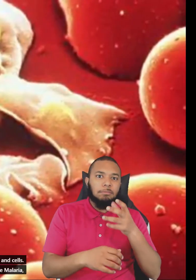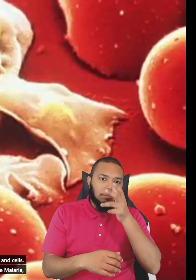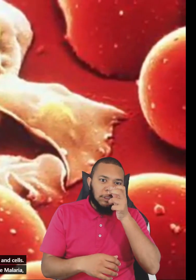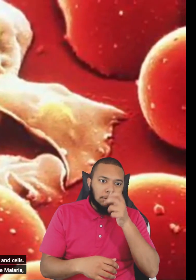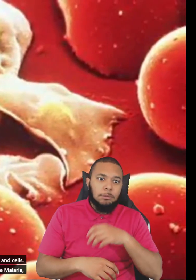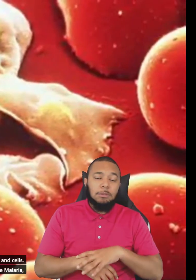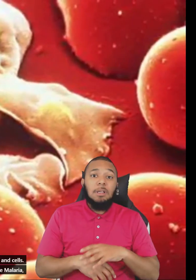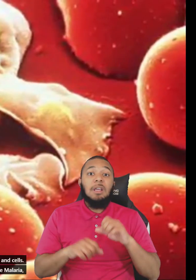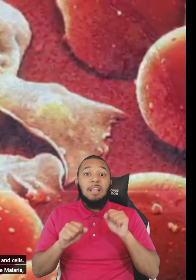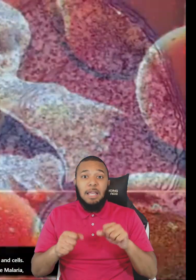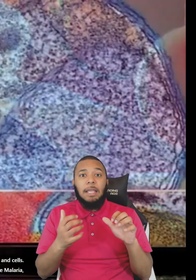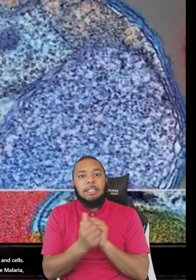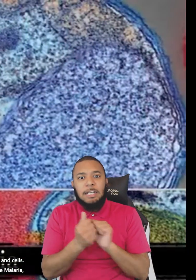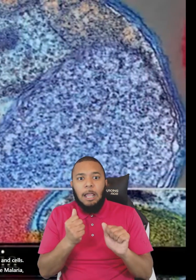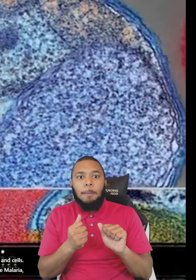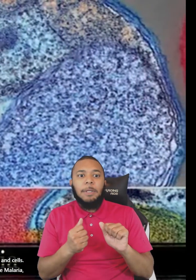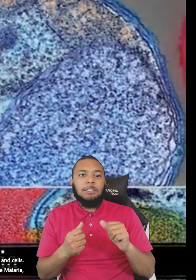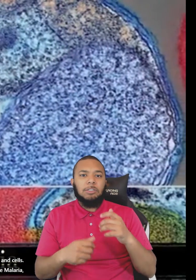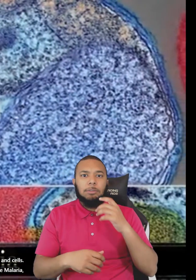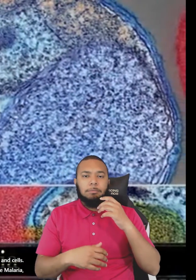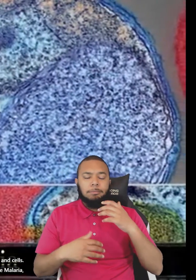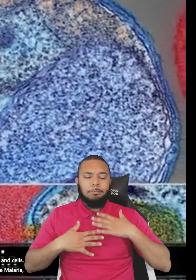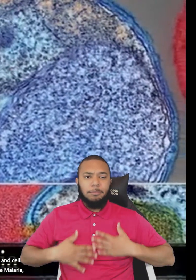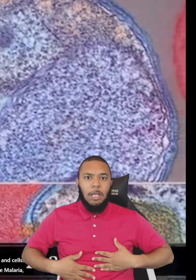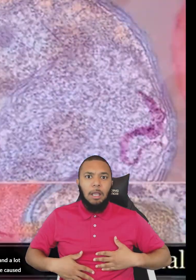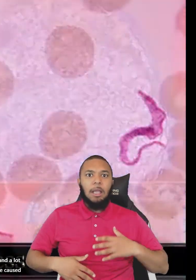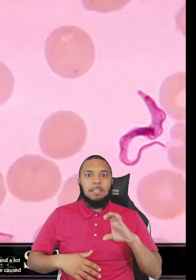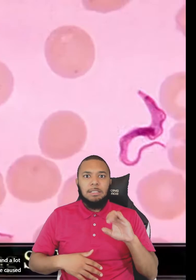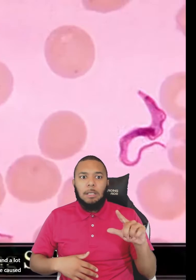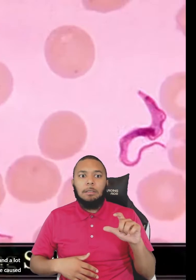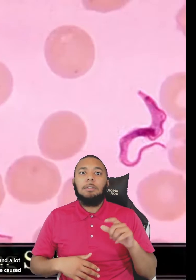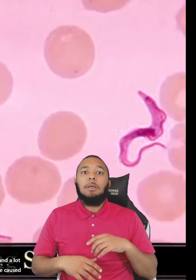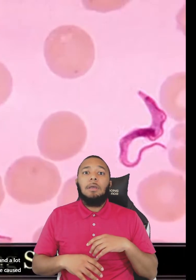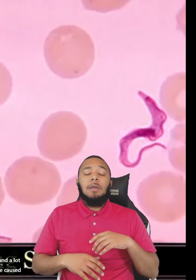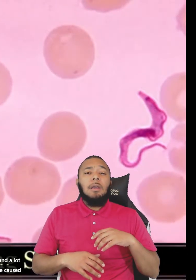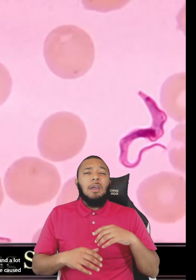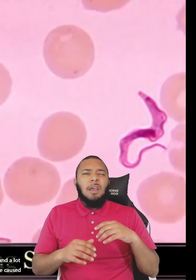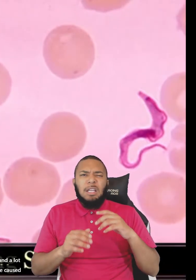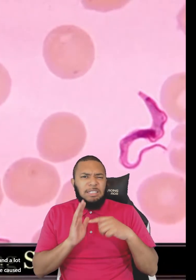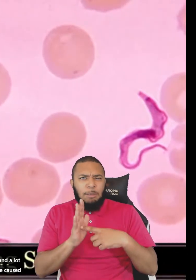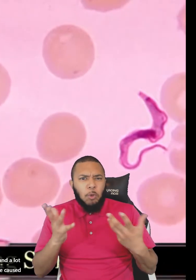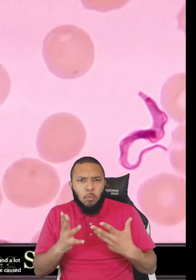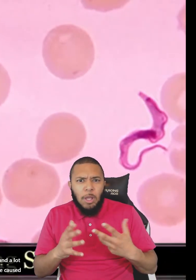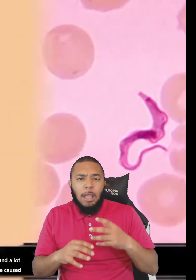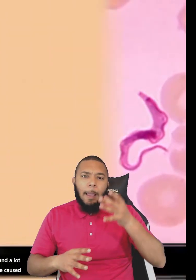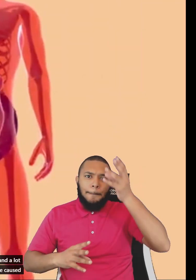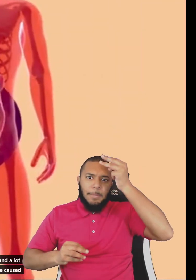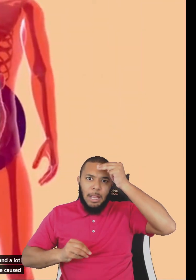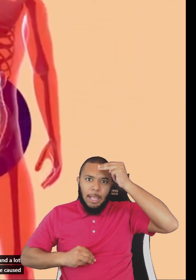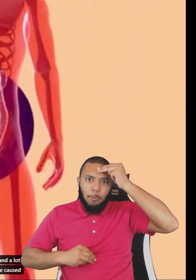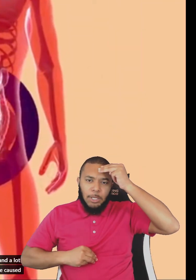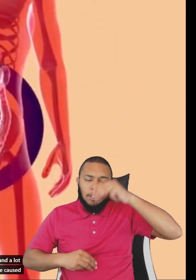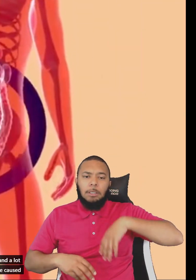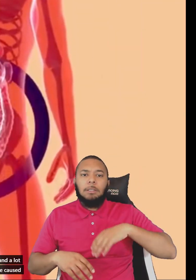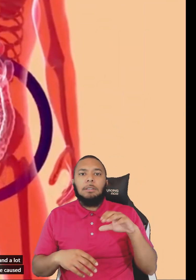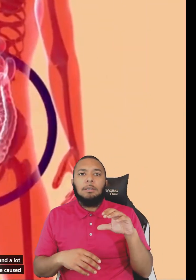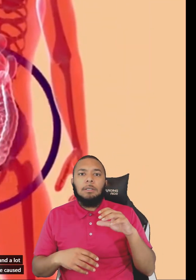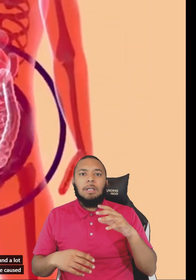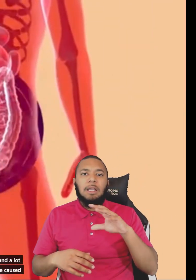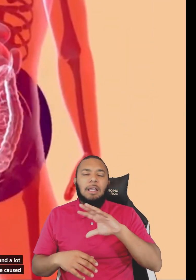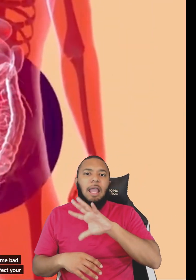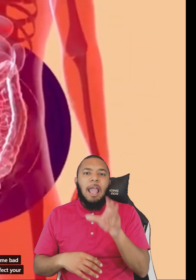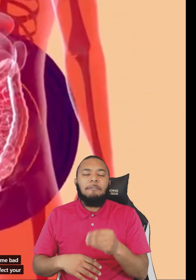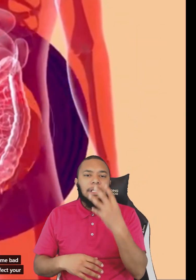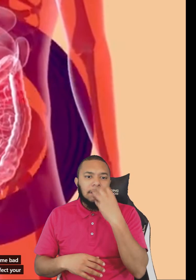tissues and cells. This would include things like malaria, African sleeping sickness, and a lot of our intestinal diseases